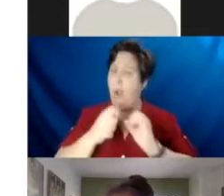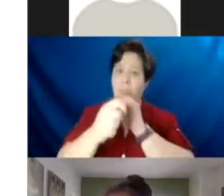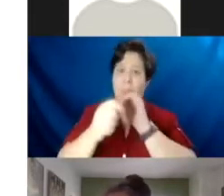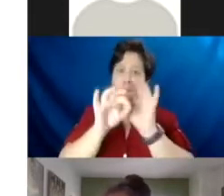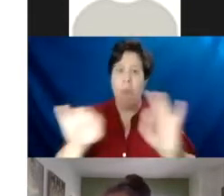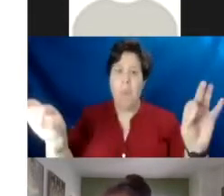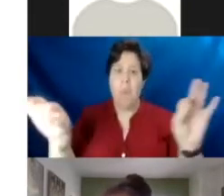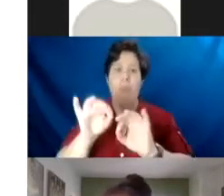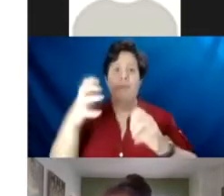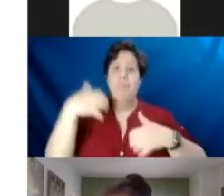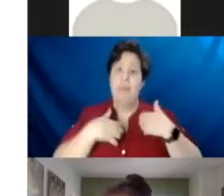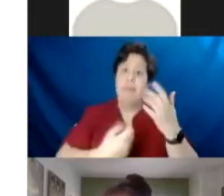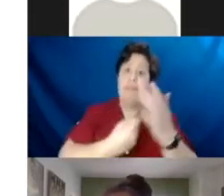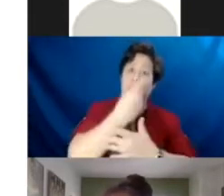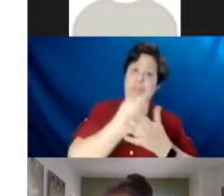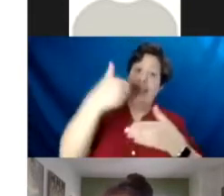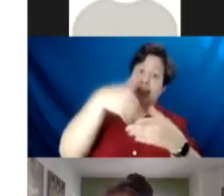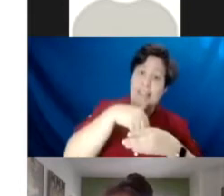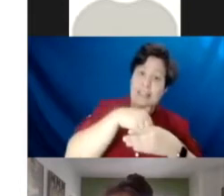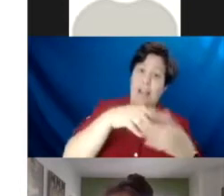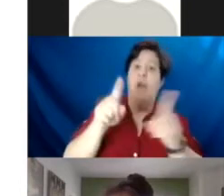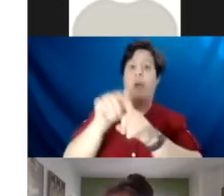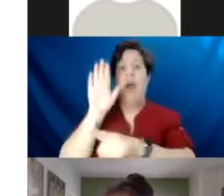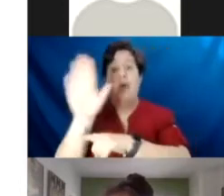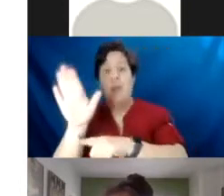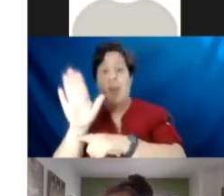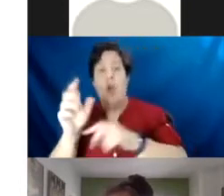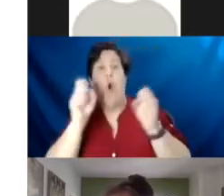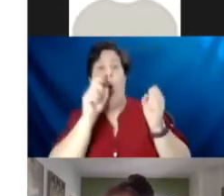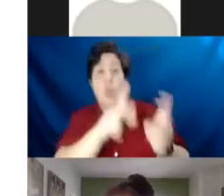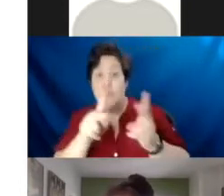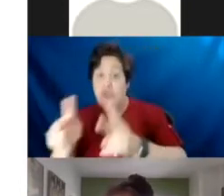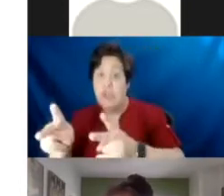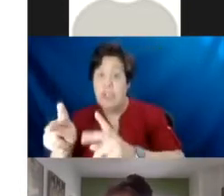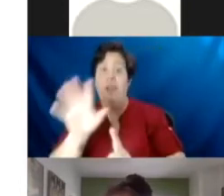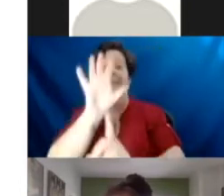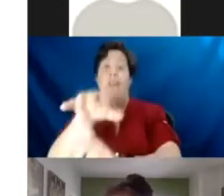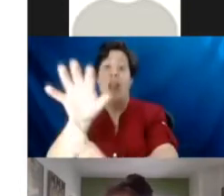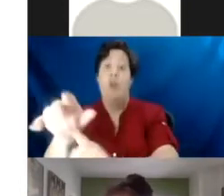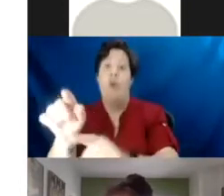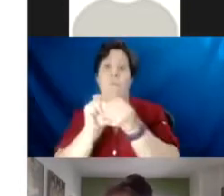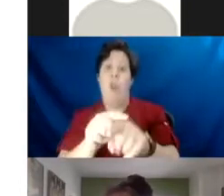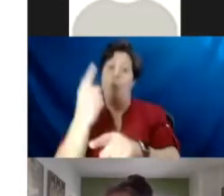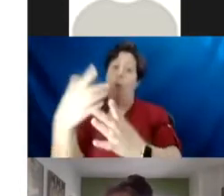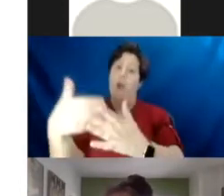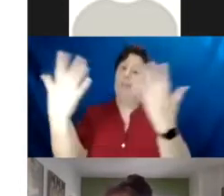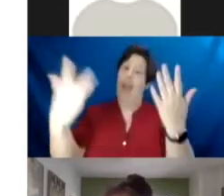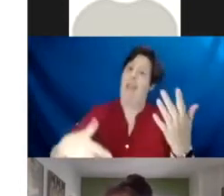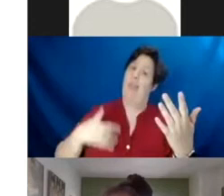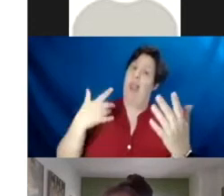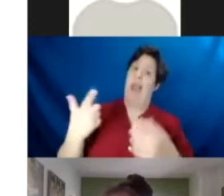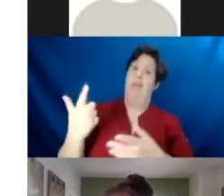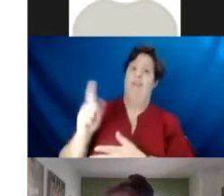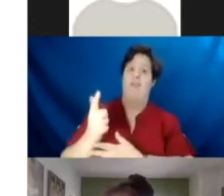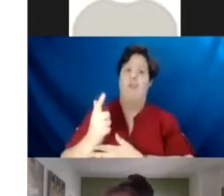Activities will happen indoors and outdoors, on the street and in venues, following a day in the life of Lewisham. A baton pass of